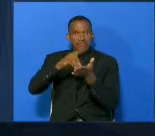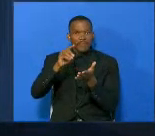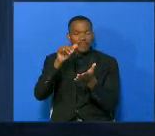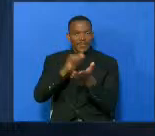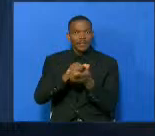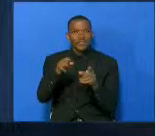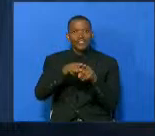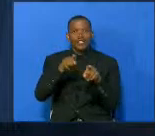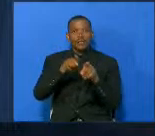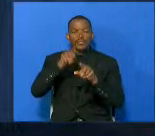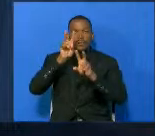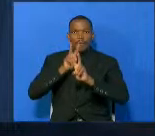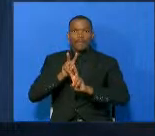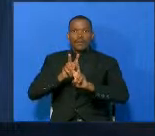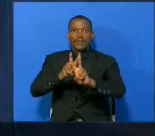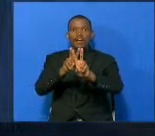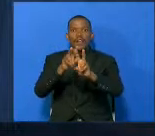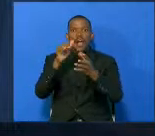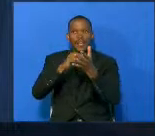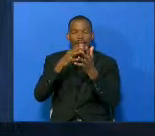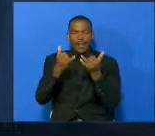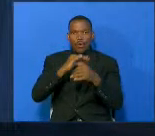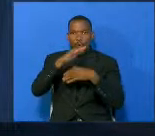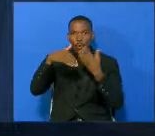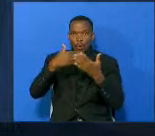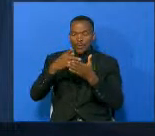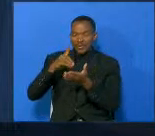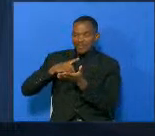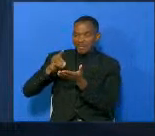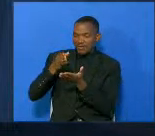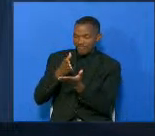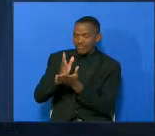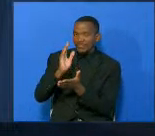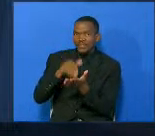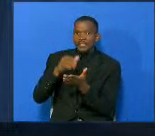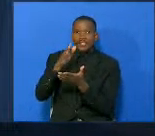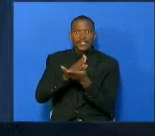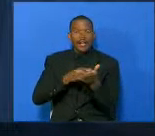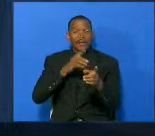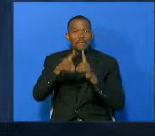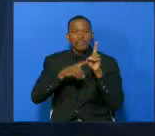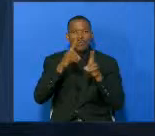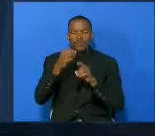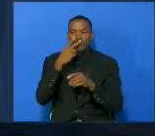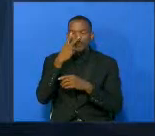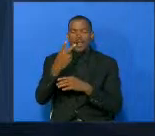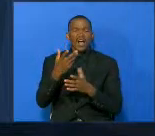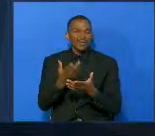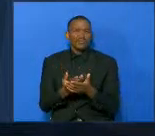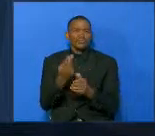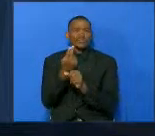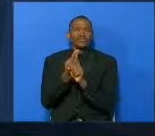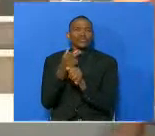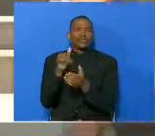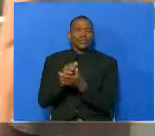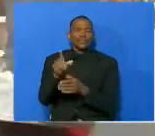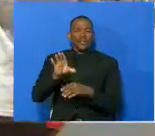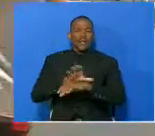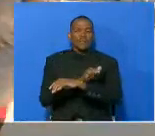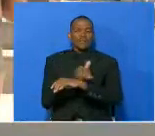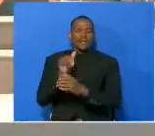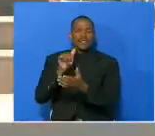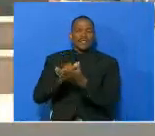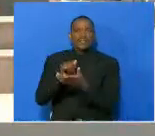tsa diphitlho mme le fa ba duela sentle jaana Batswana bangwe ba tsweletse ka go jewa ntsoma ka jaanong dikhamphane